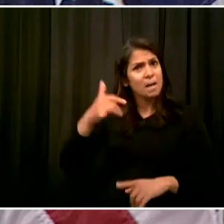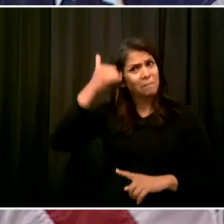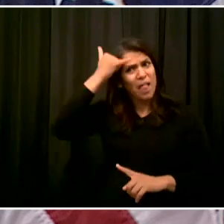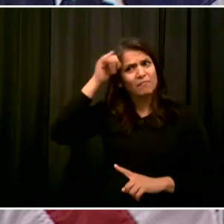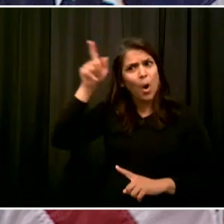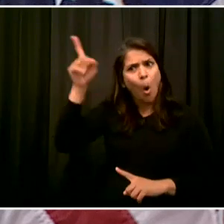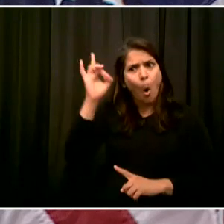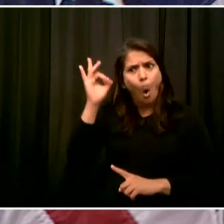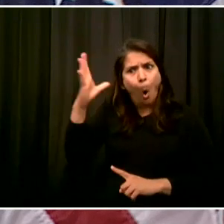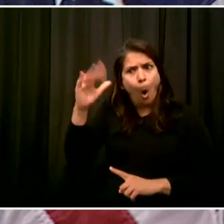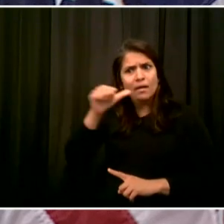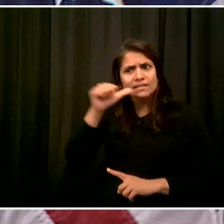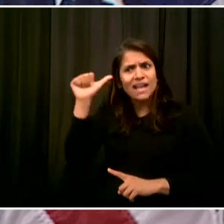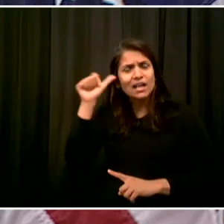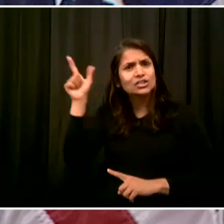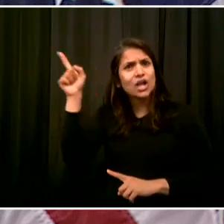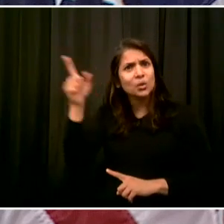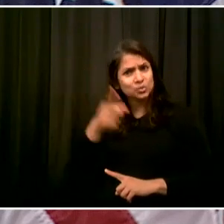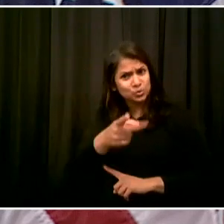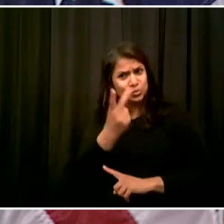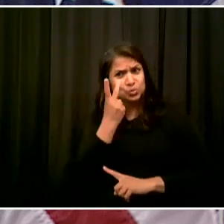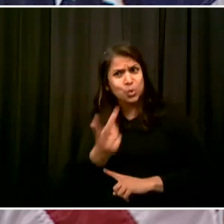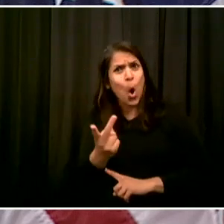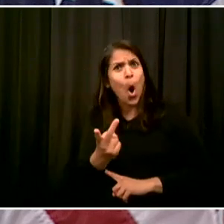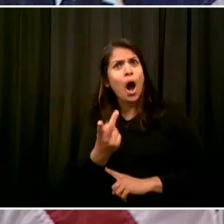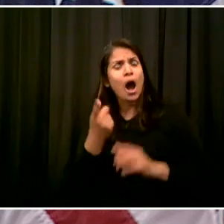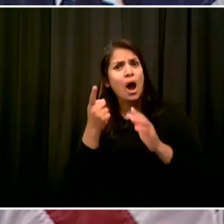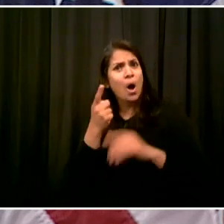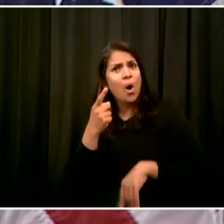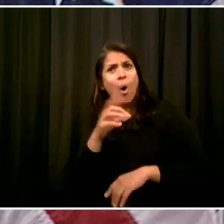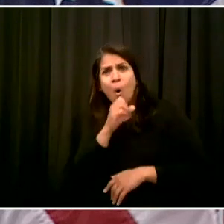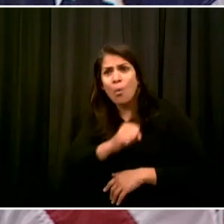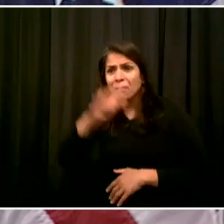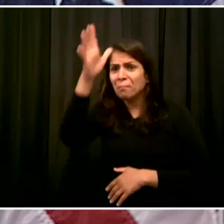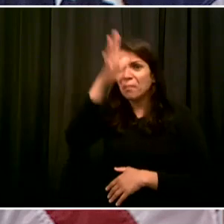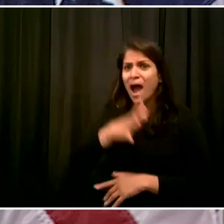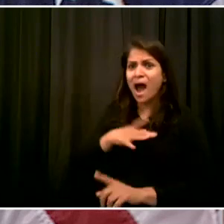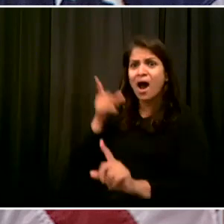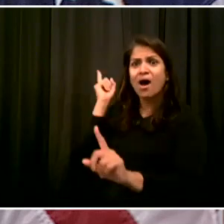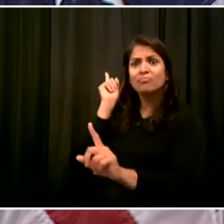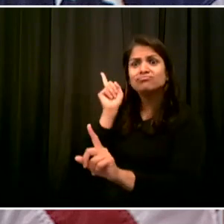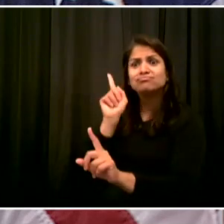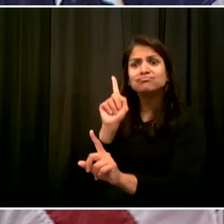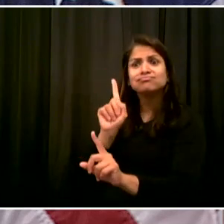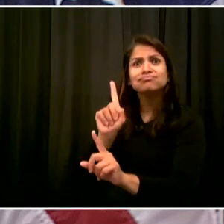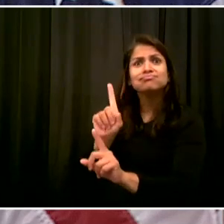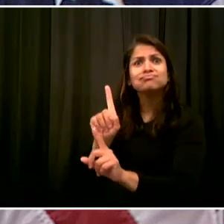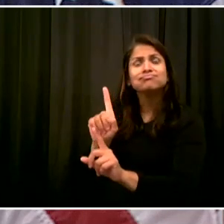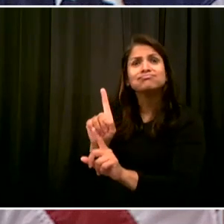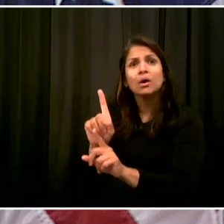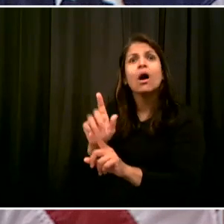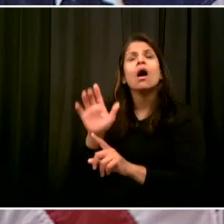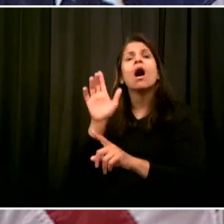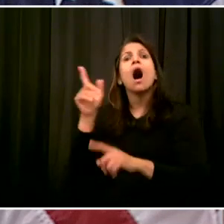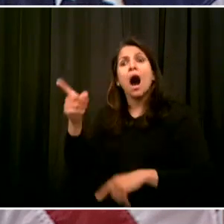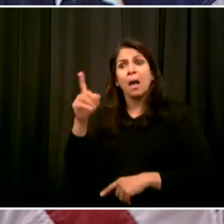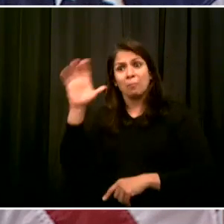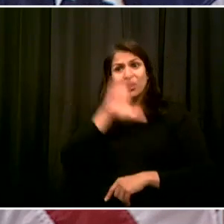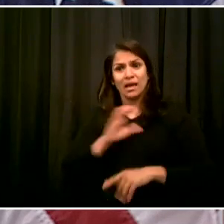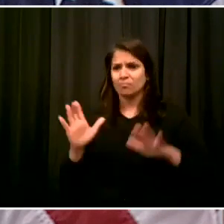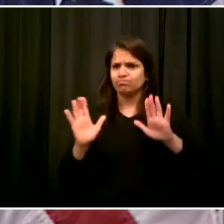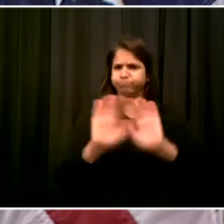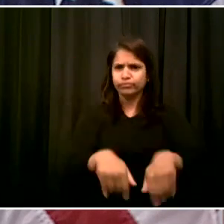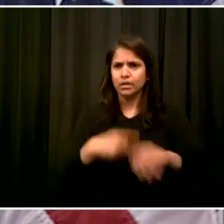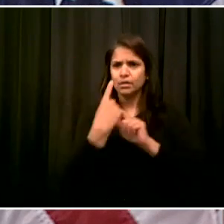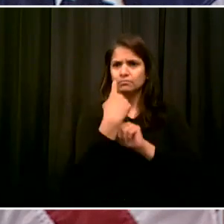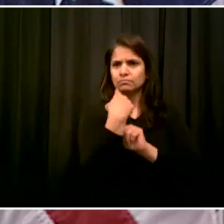officers here? For example, the SUV incident. What about all of this isn't letting you take more immediate action, which I think is